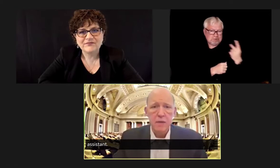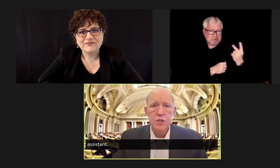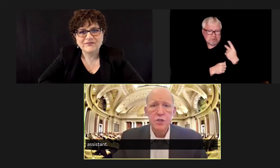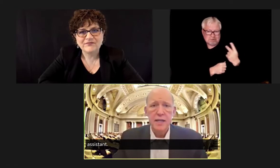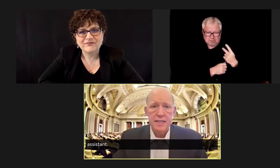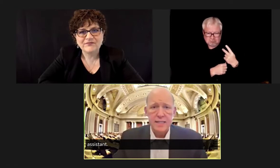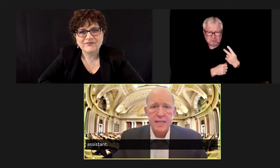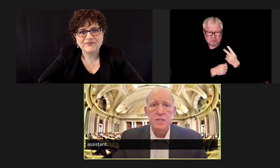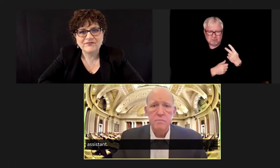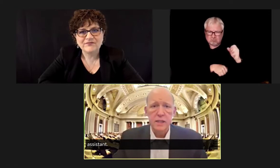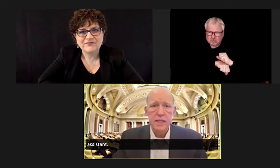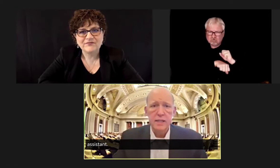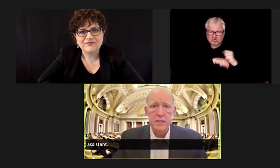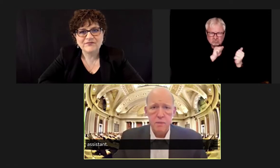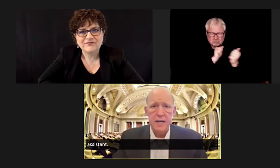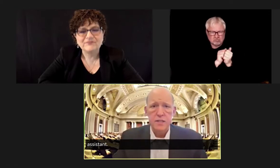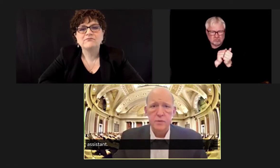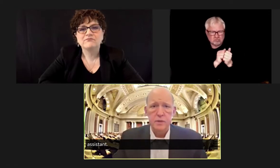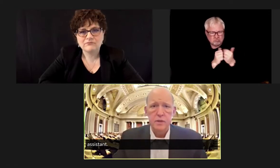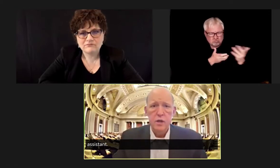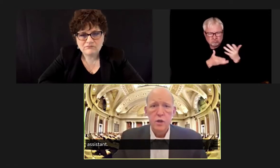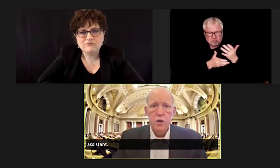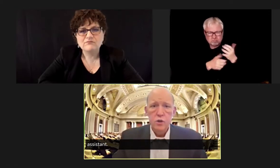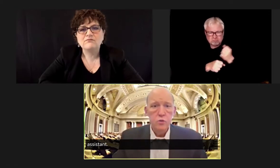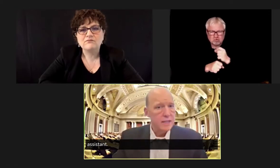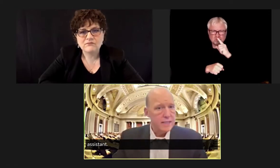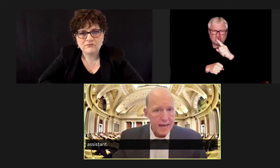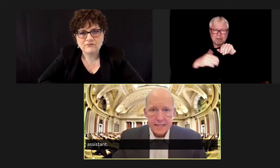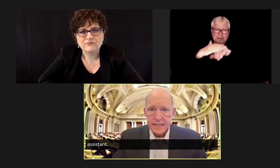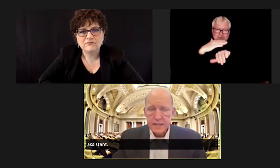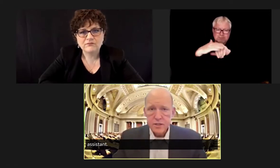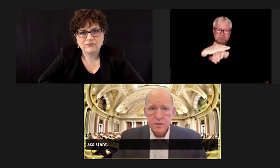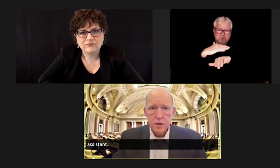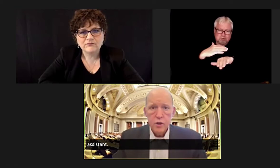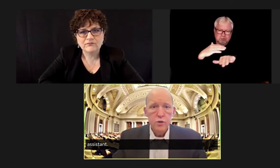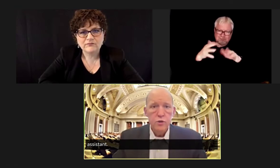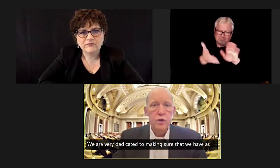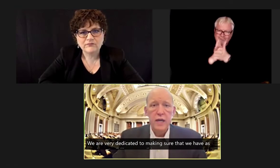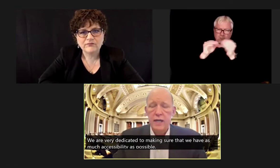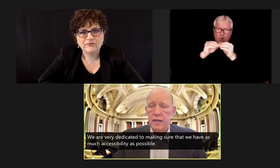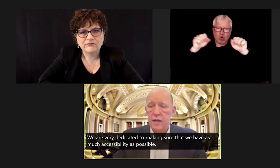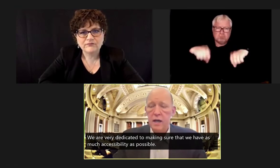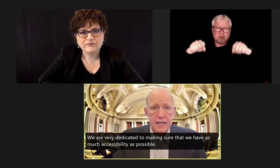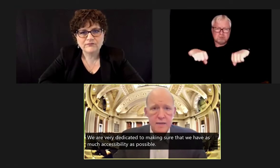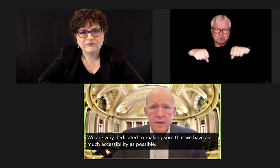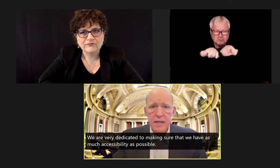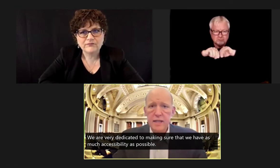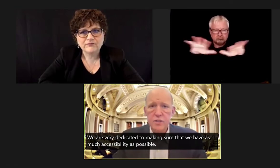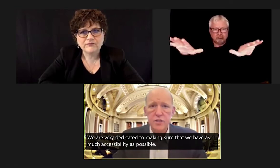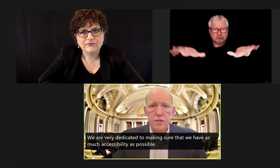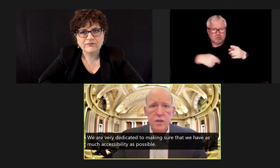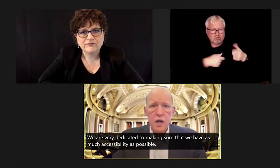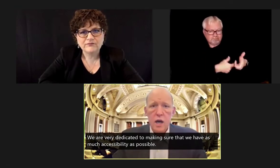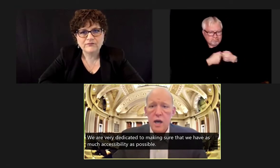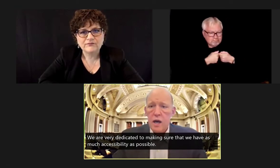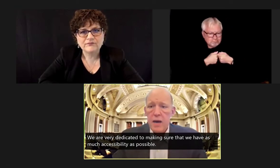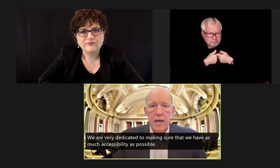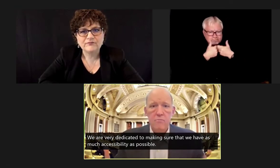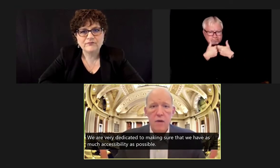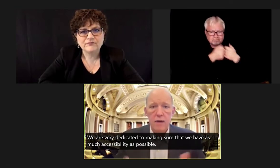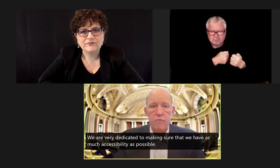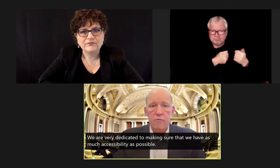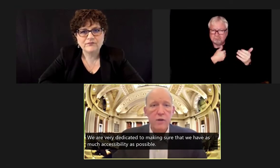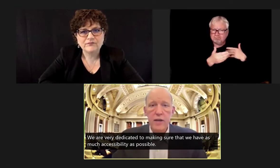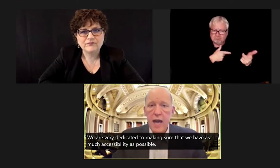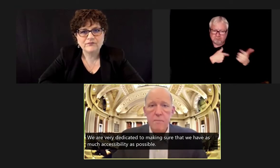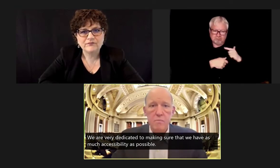as much accessibility as possible. You can text us, you can email us,